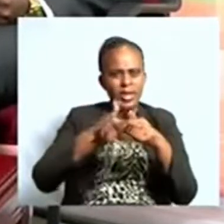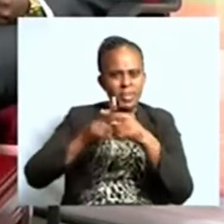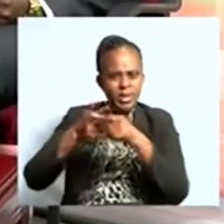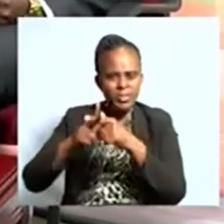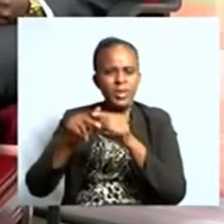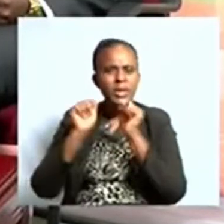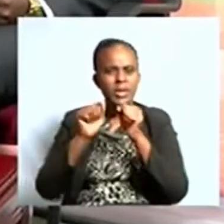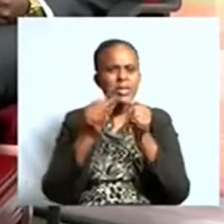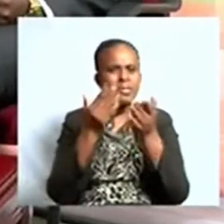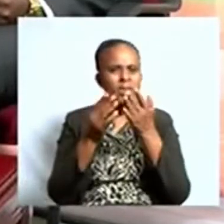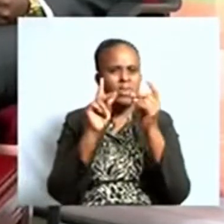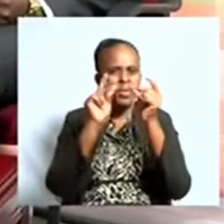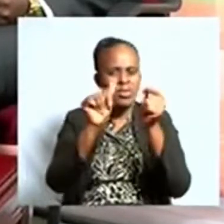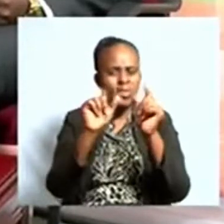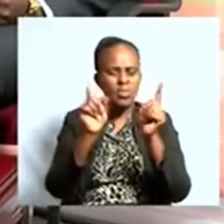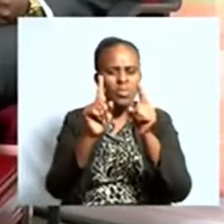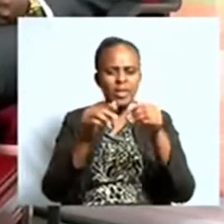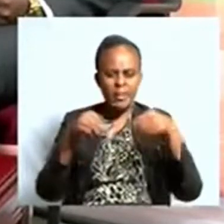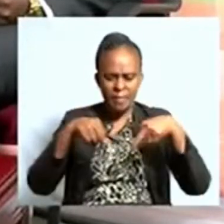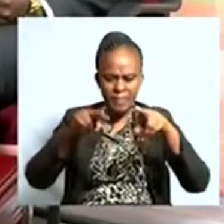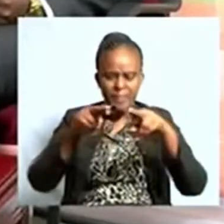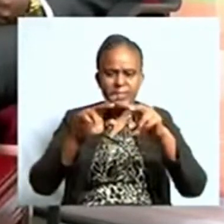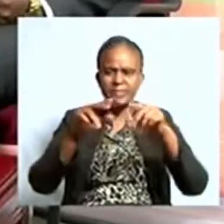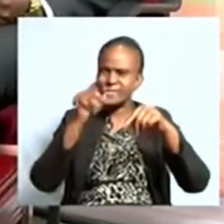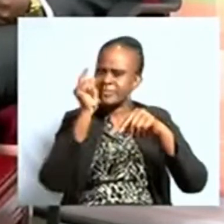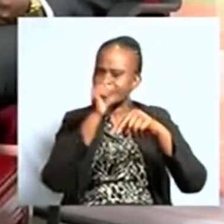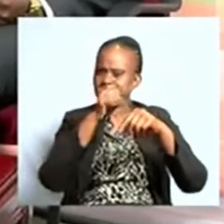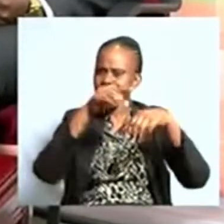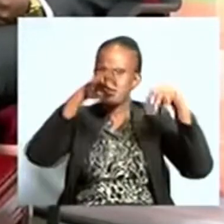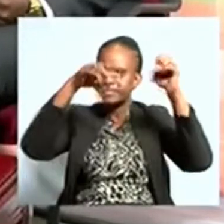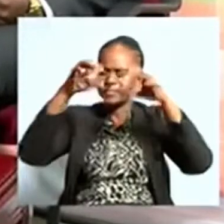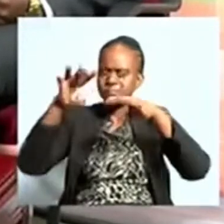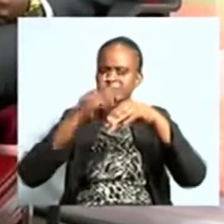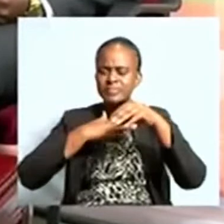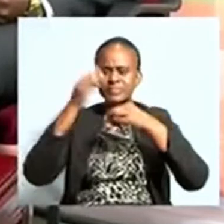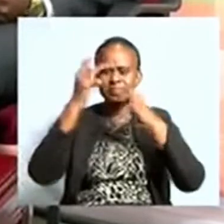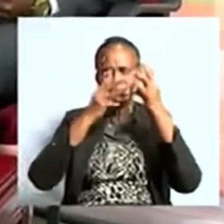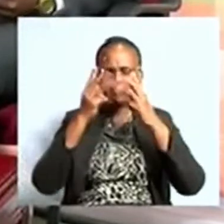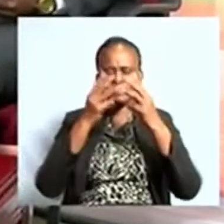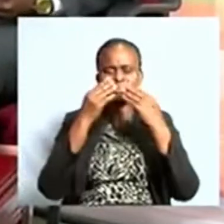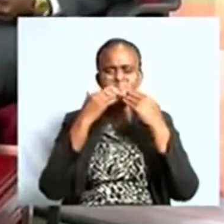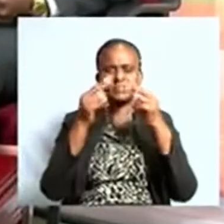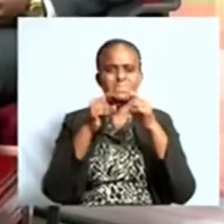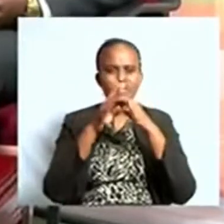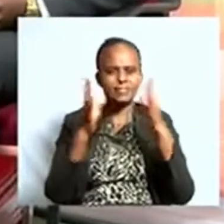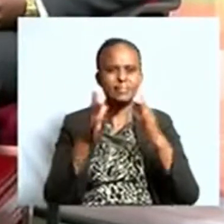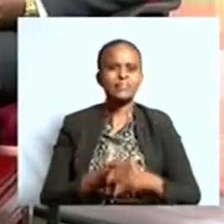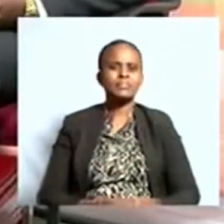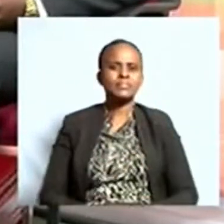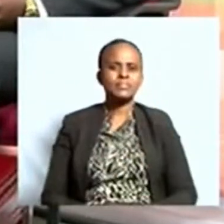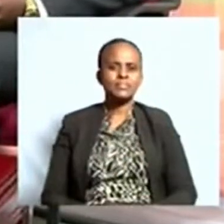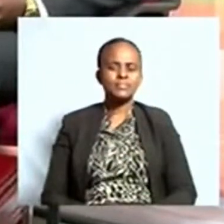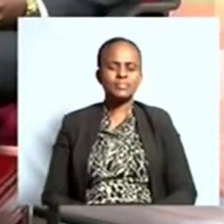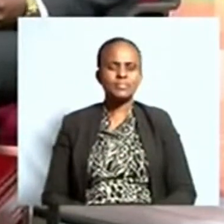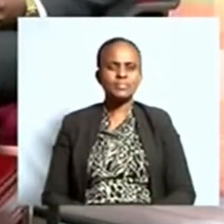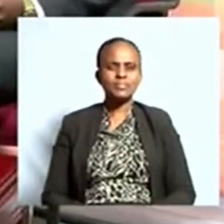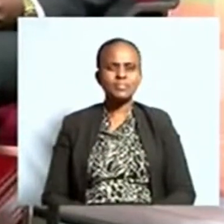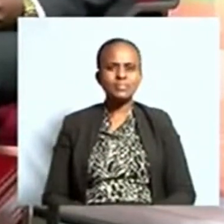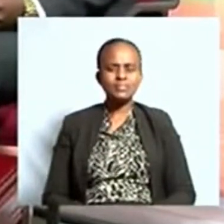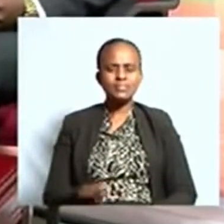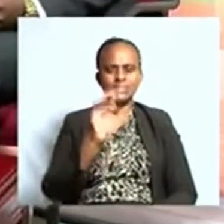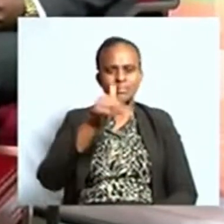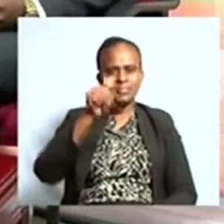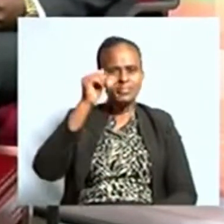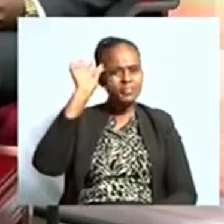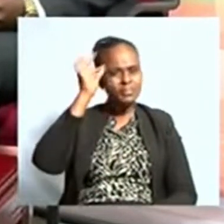smooth up to where the tarmac ended, along the pylon? That's my biggest concern. Thank you so much. As you take note of